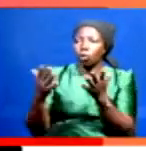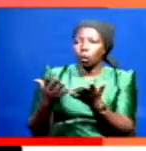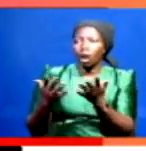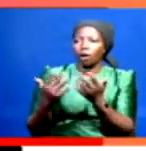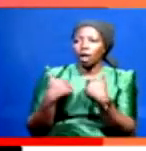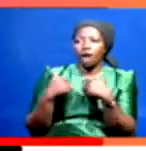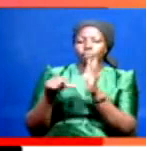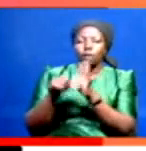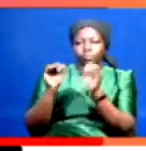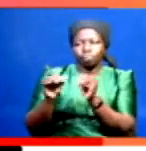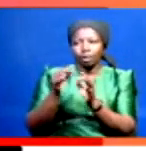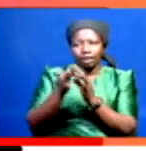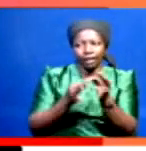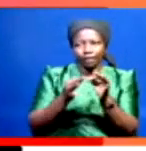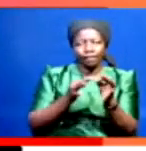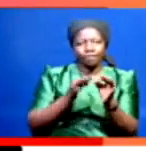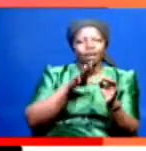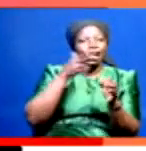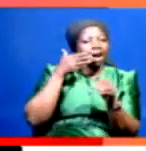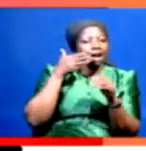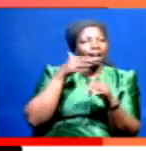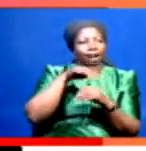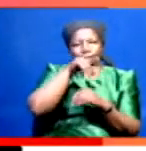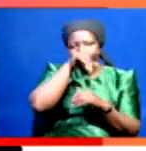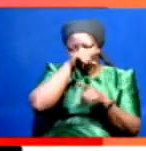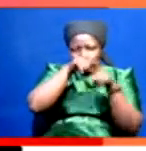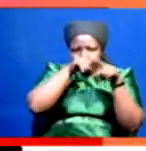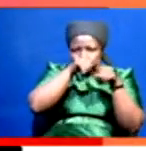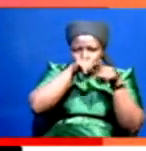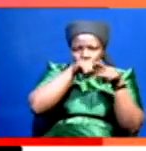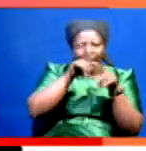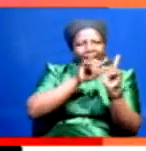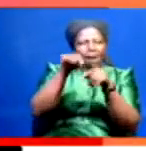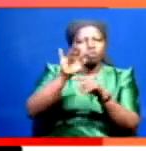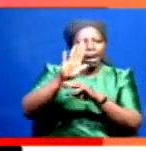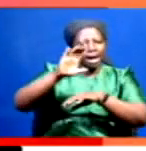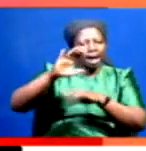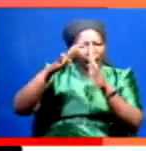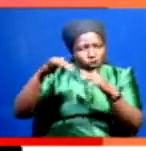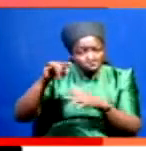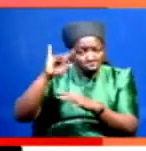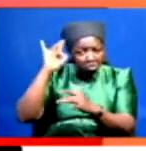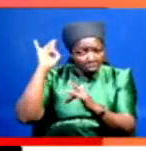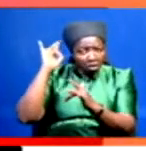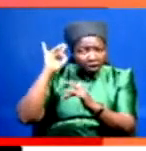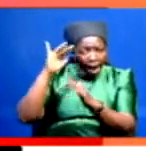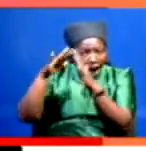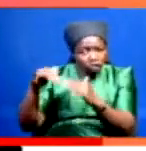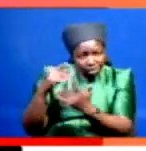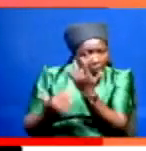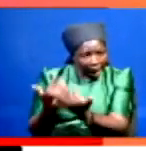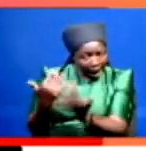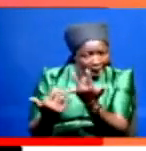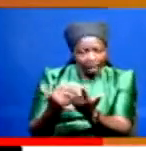Panya, do you burn the house? No. You don't burn the house. So when we have a Mackenzie or